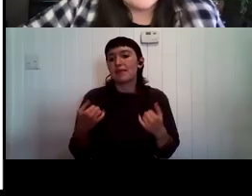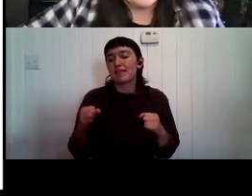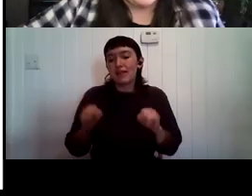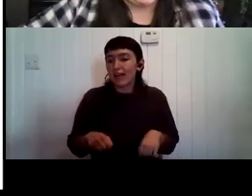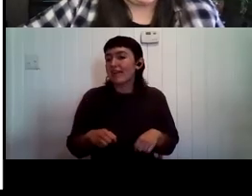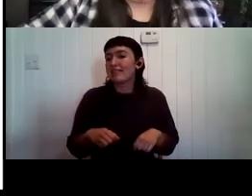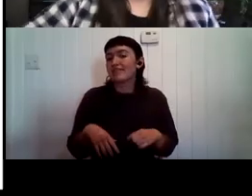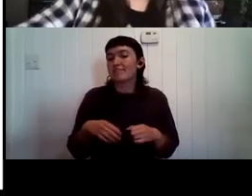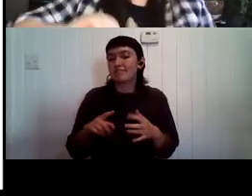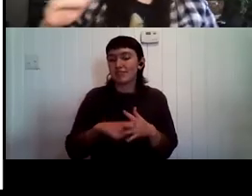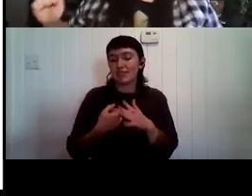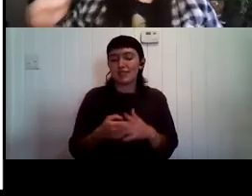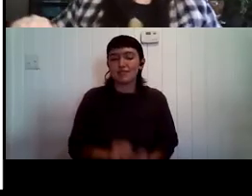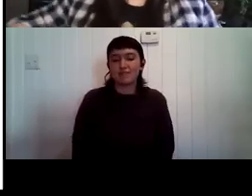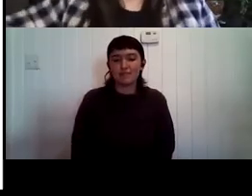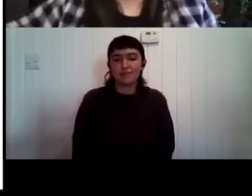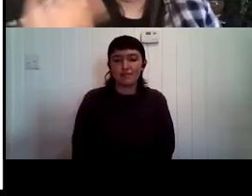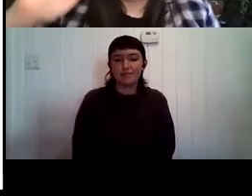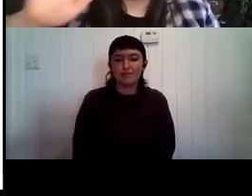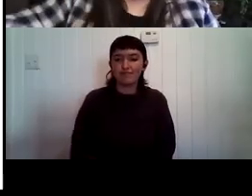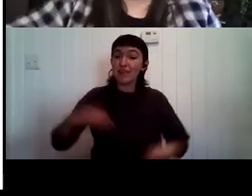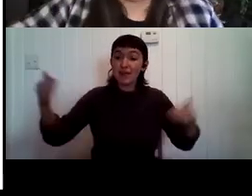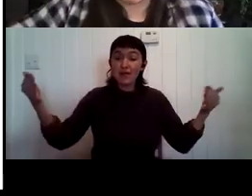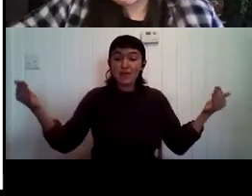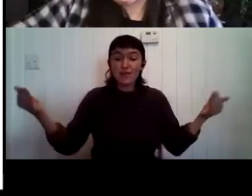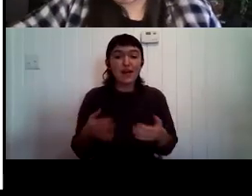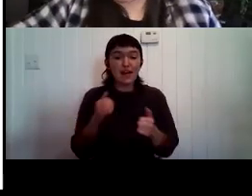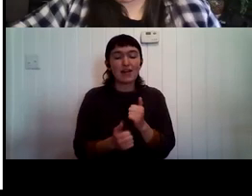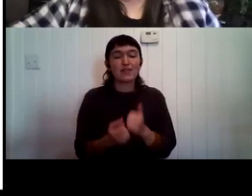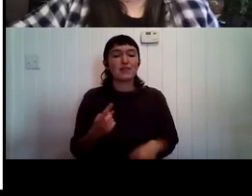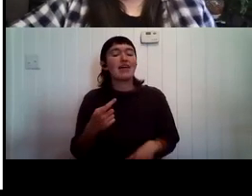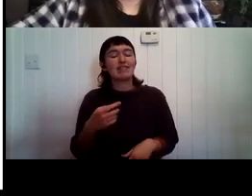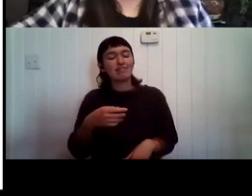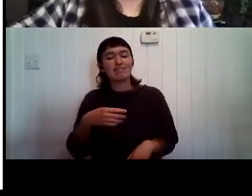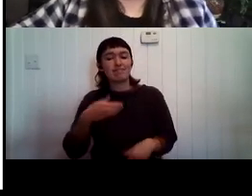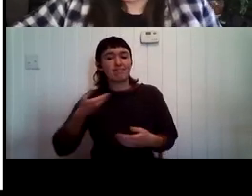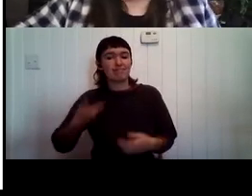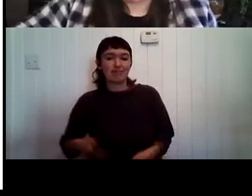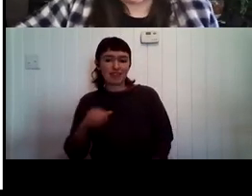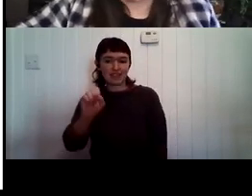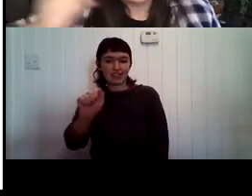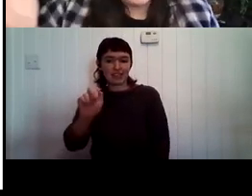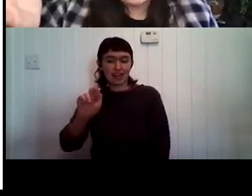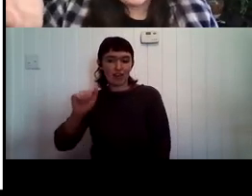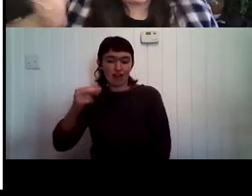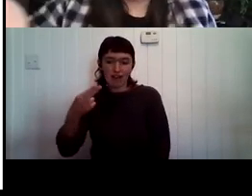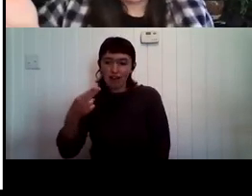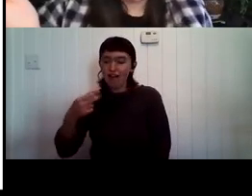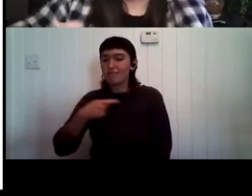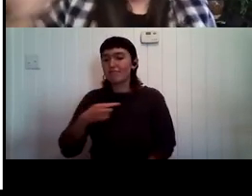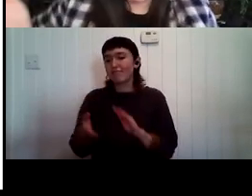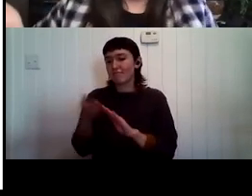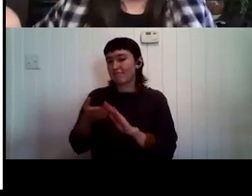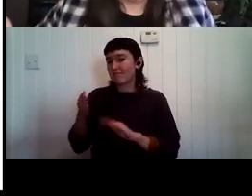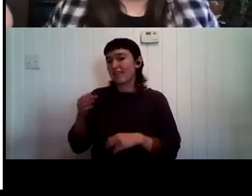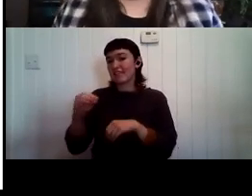All right. Welcome, everyone. My name is Sarah McAnulty. I'm from Skype a Scientist. And today we are super excited that you're all